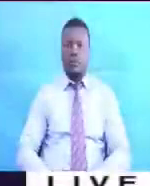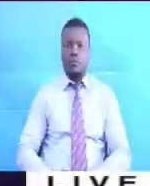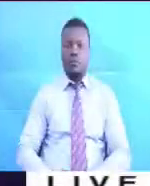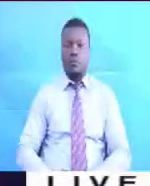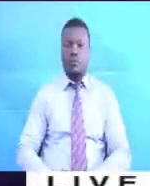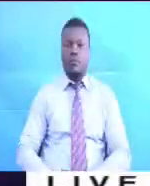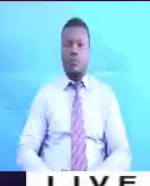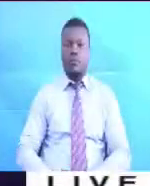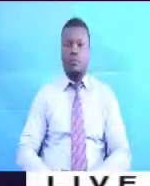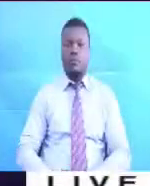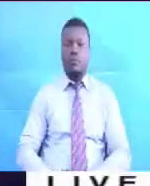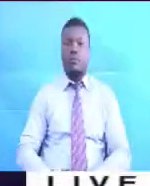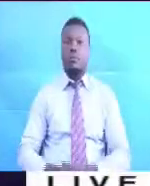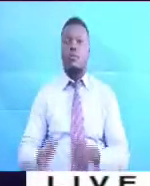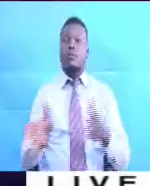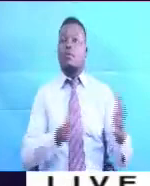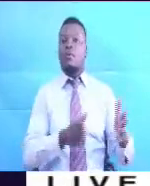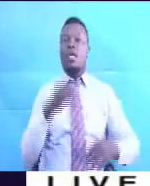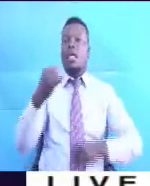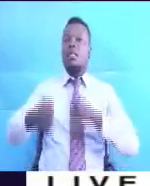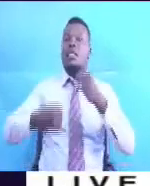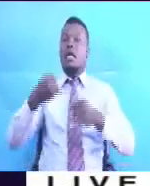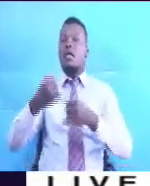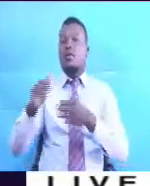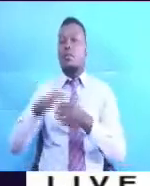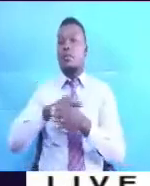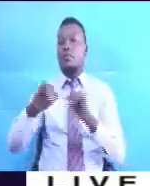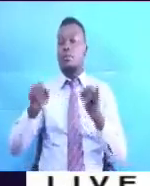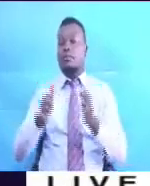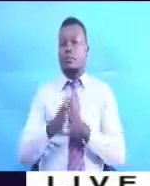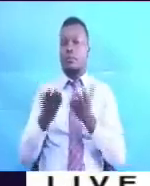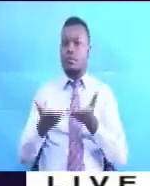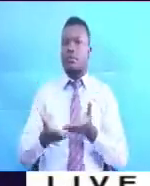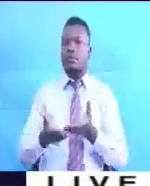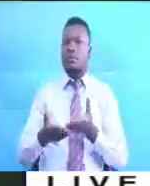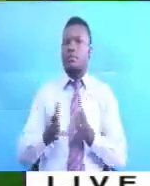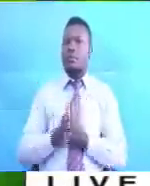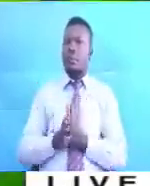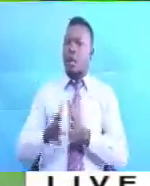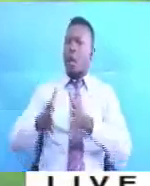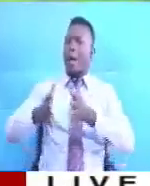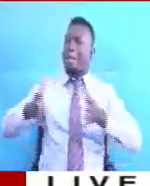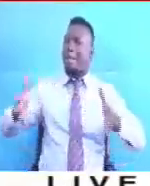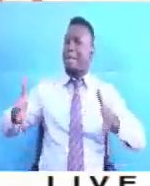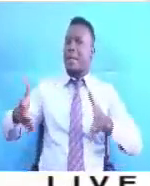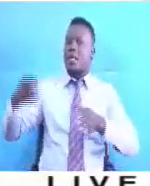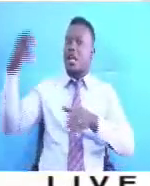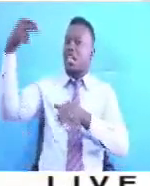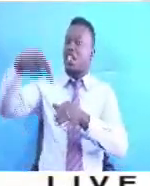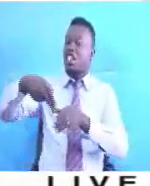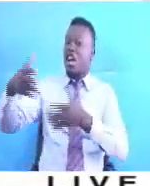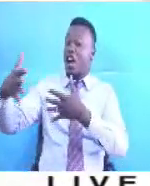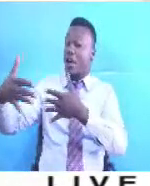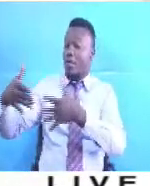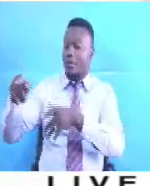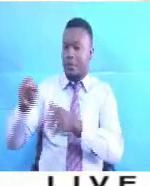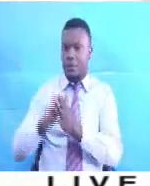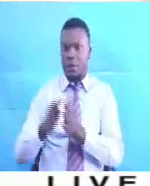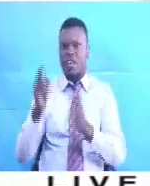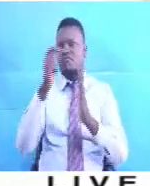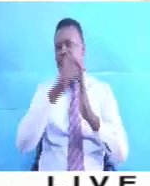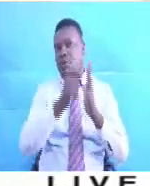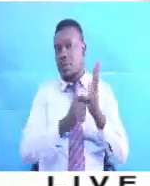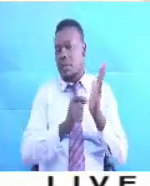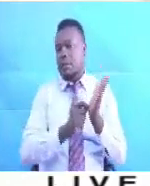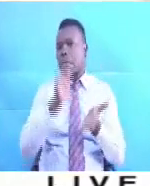In our international business news today, oil and gas giant Shell has reported record annual profits